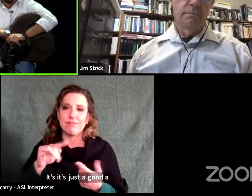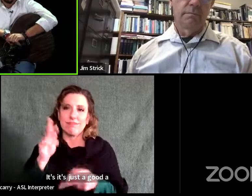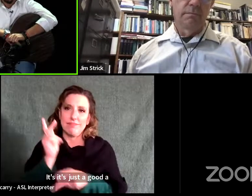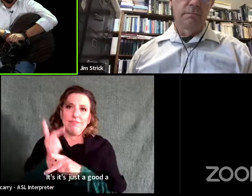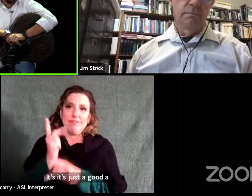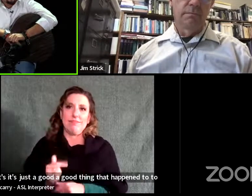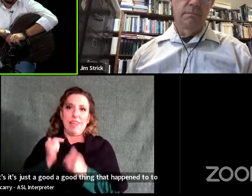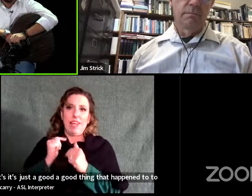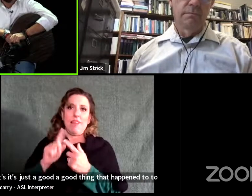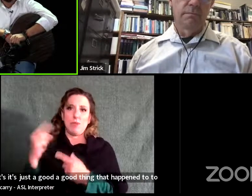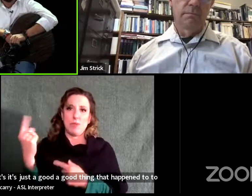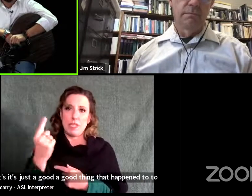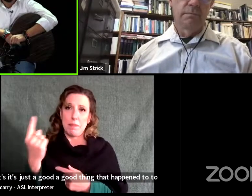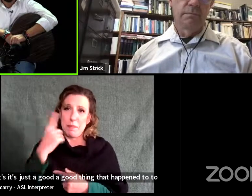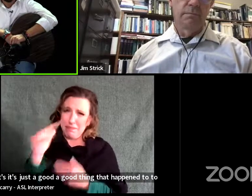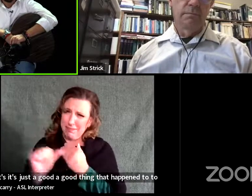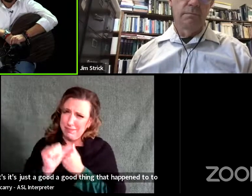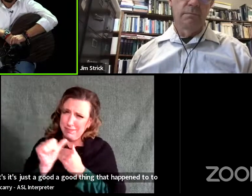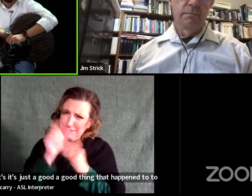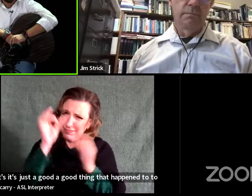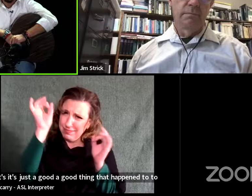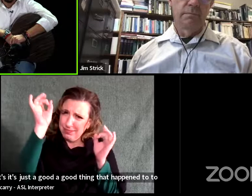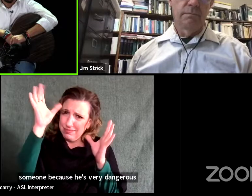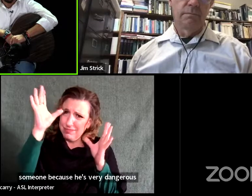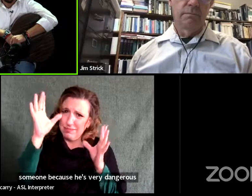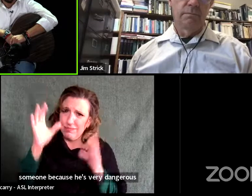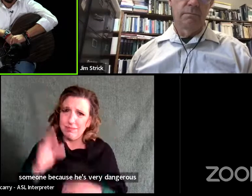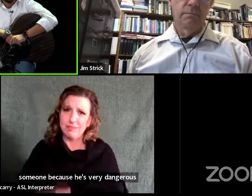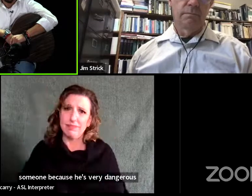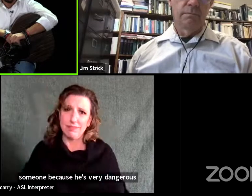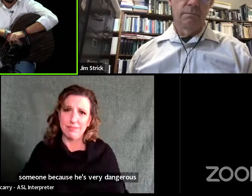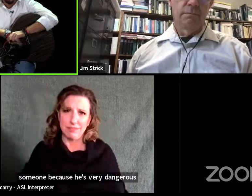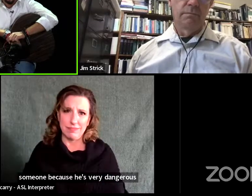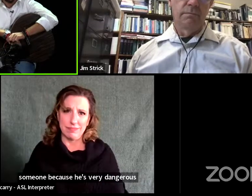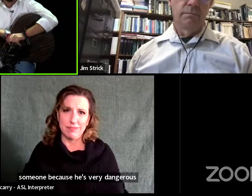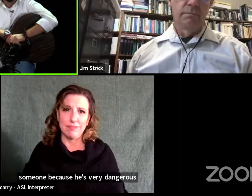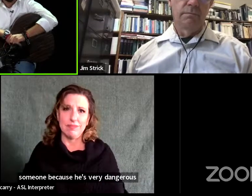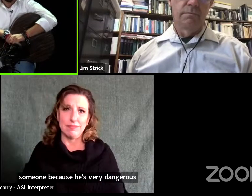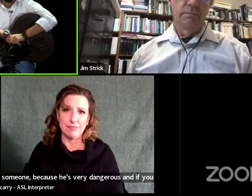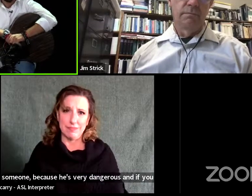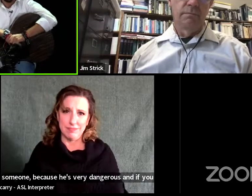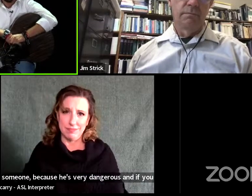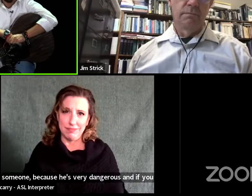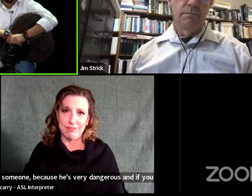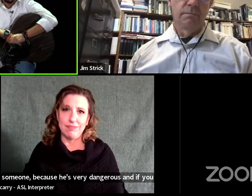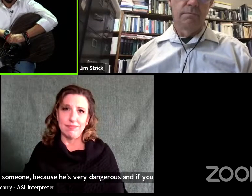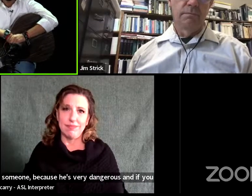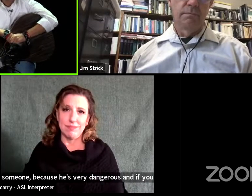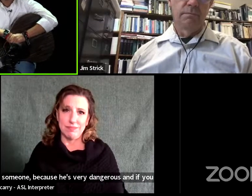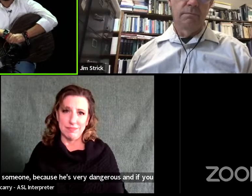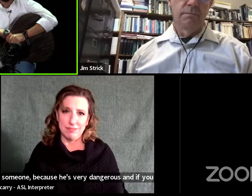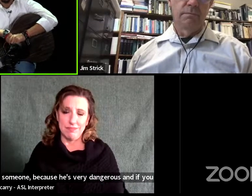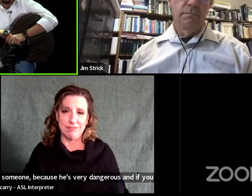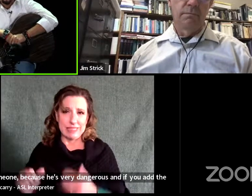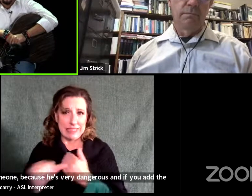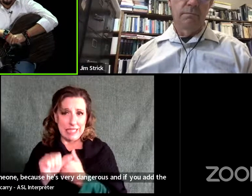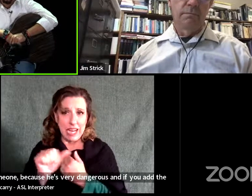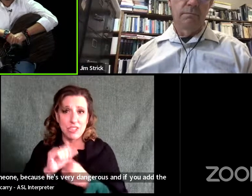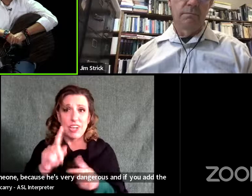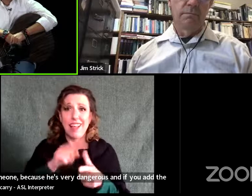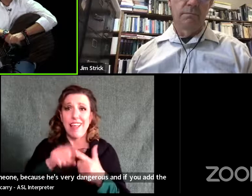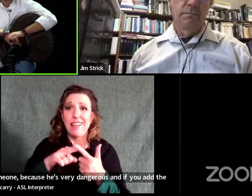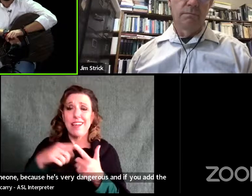someone, because it's very dangerous. And if you add the social and